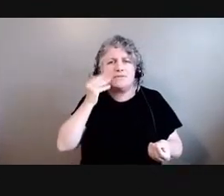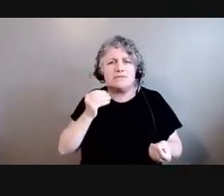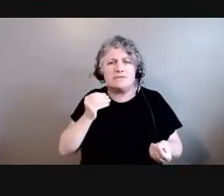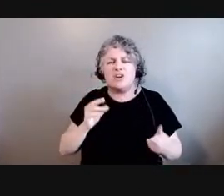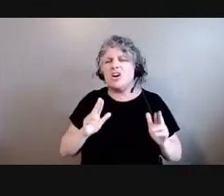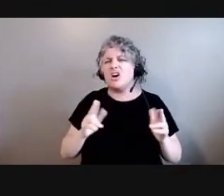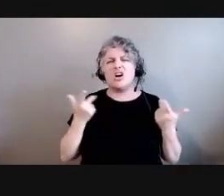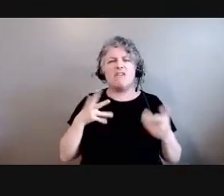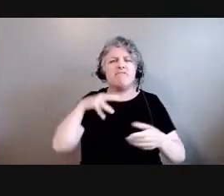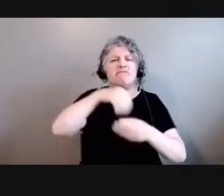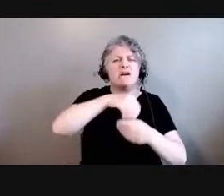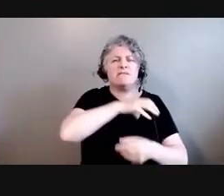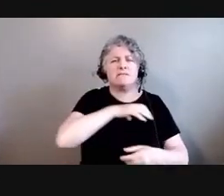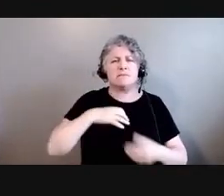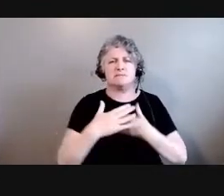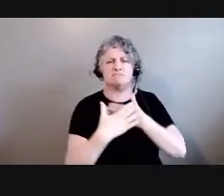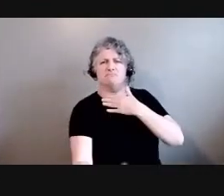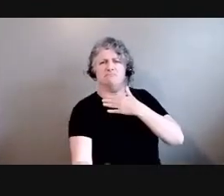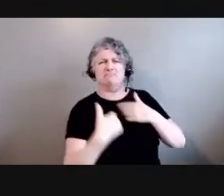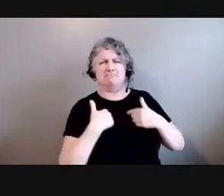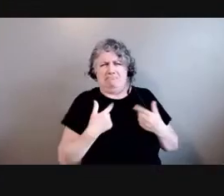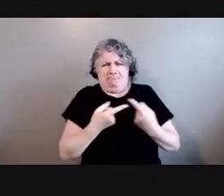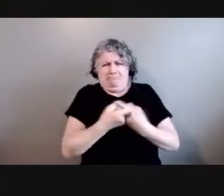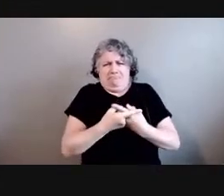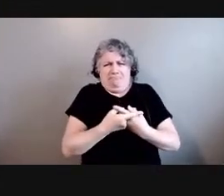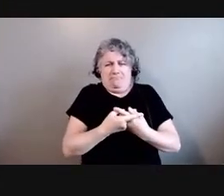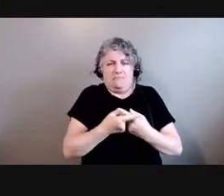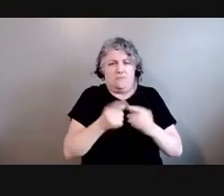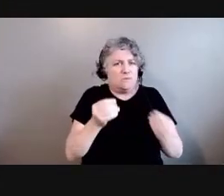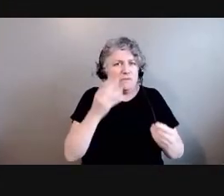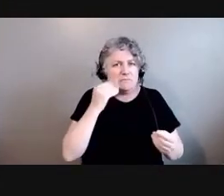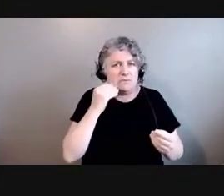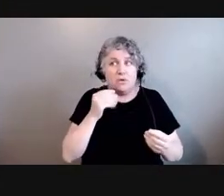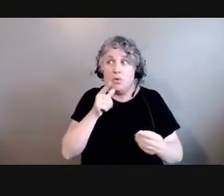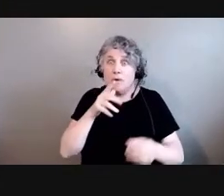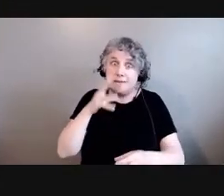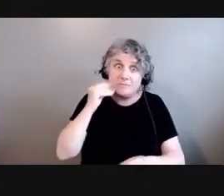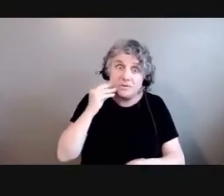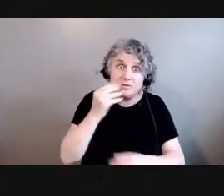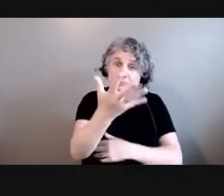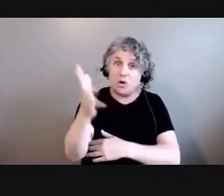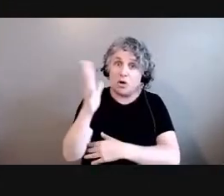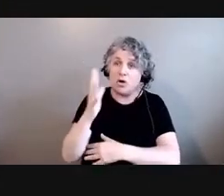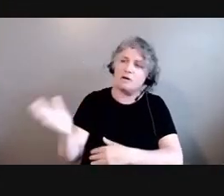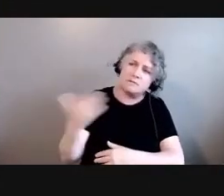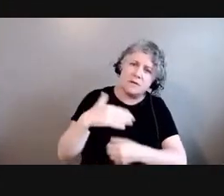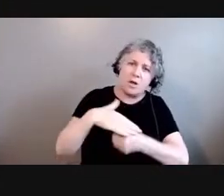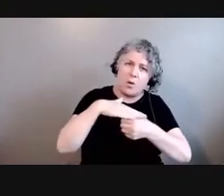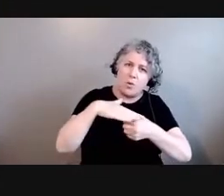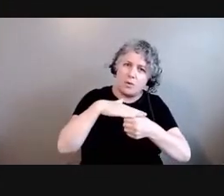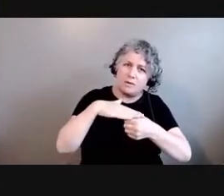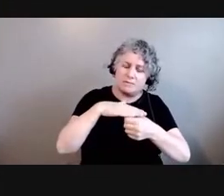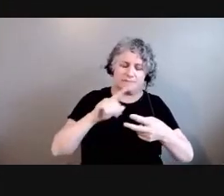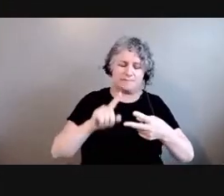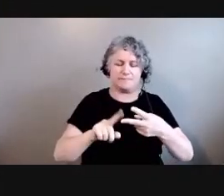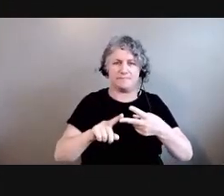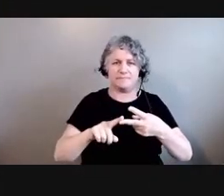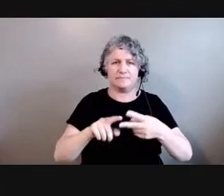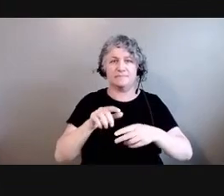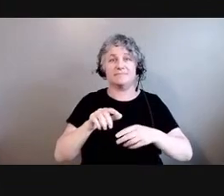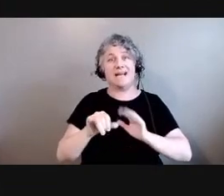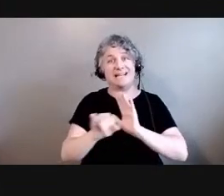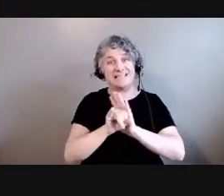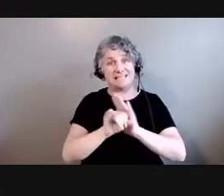useless talking about that specific environment because I have no experience with that specific environment. So where possible you want local, where possible you want intersecting